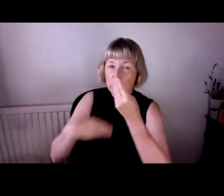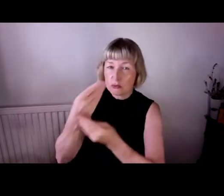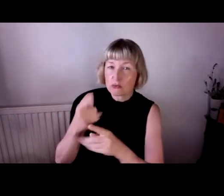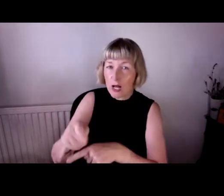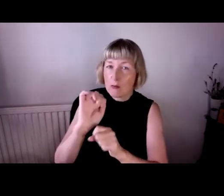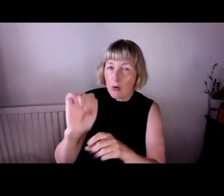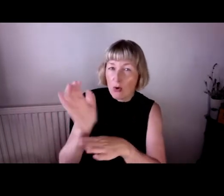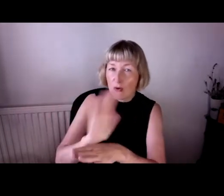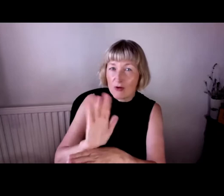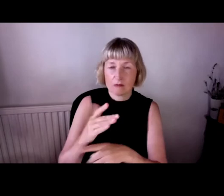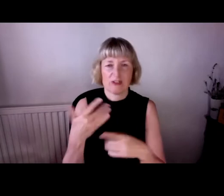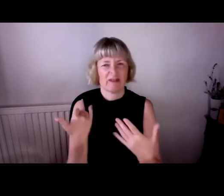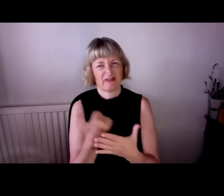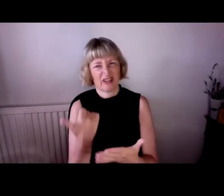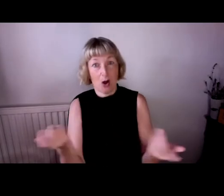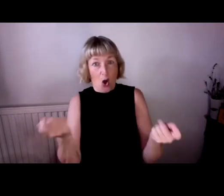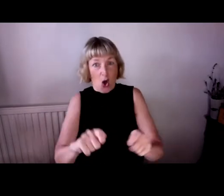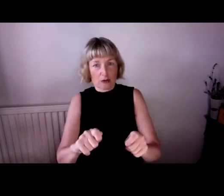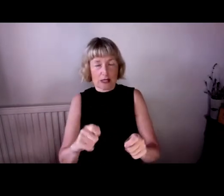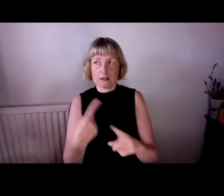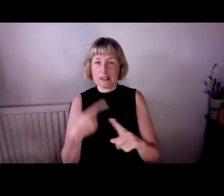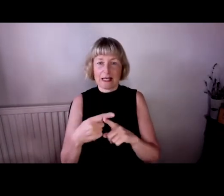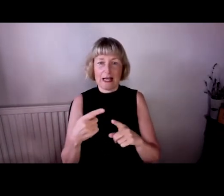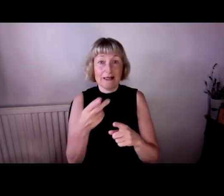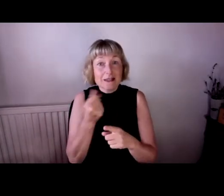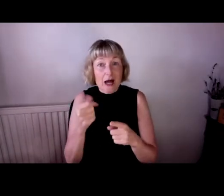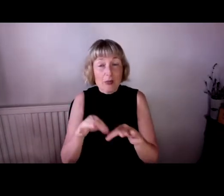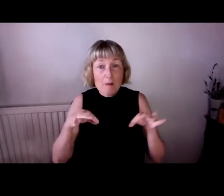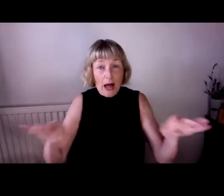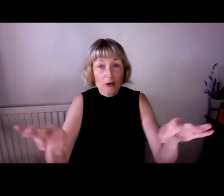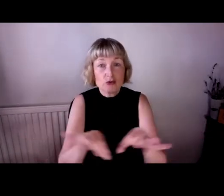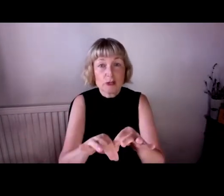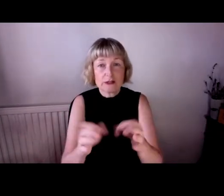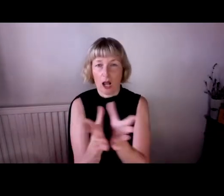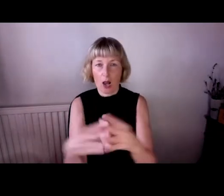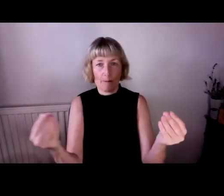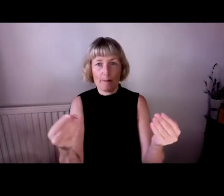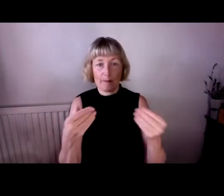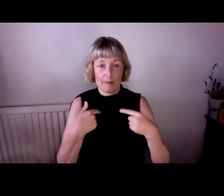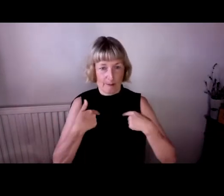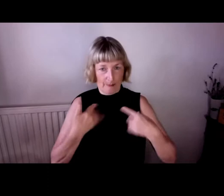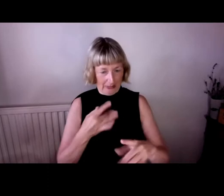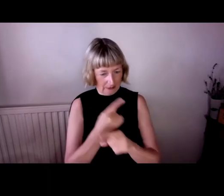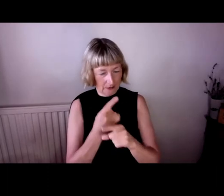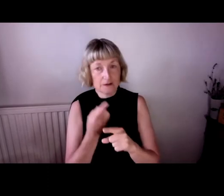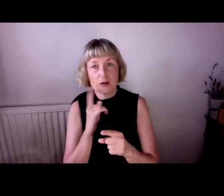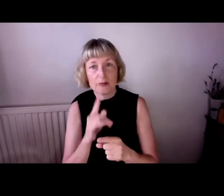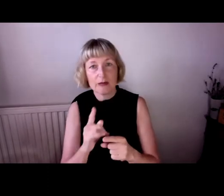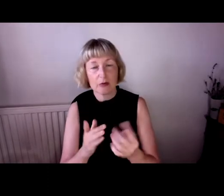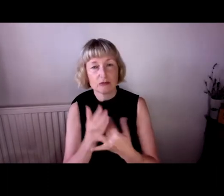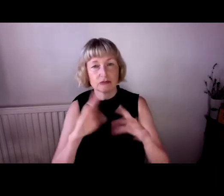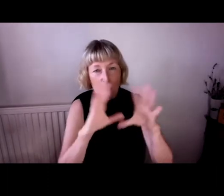things about the lockdown, is that suddenly the boundaries have gone. And I've been talking to people from all over the world. I've been training people in